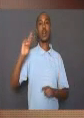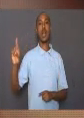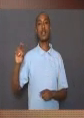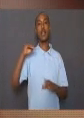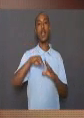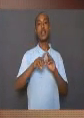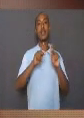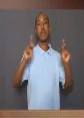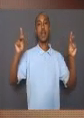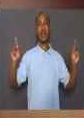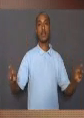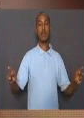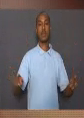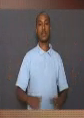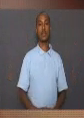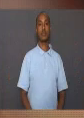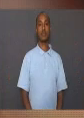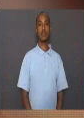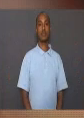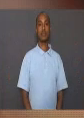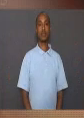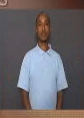in a period on the periodic table.